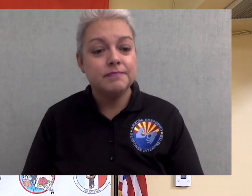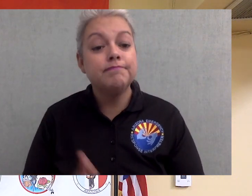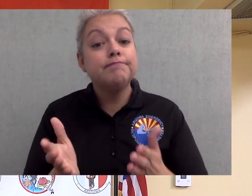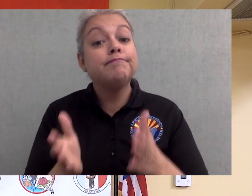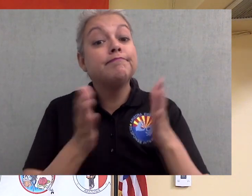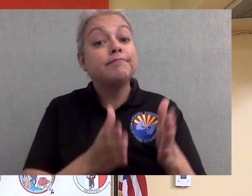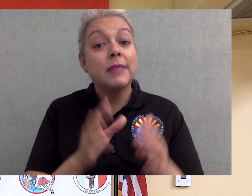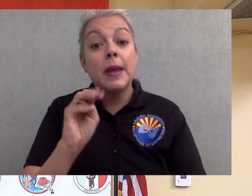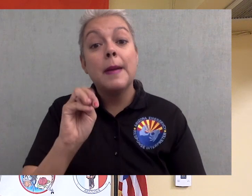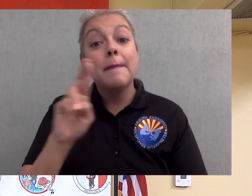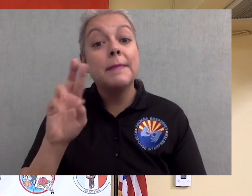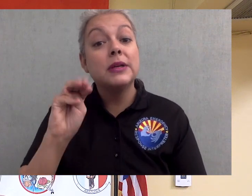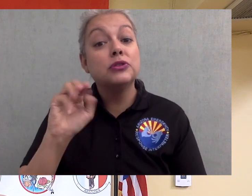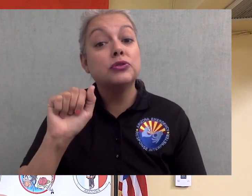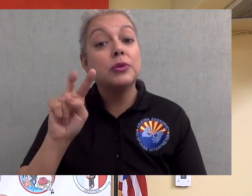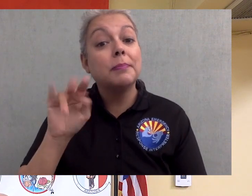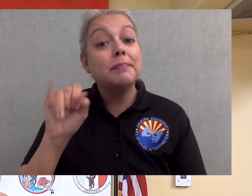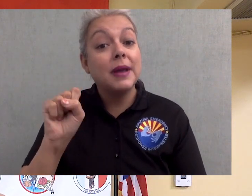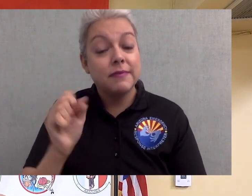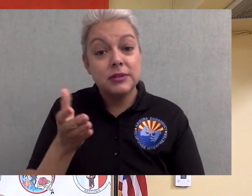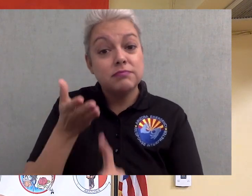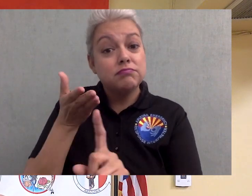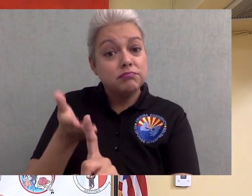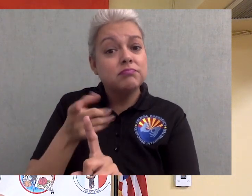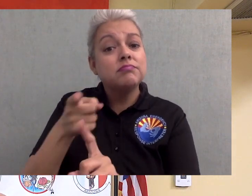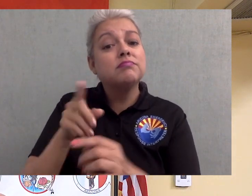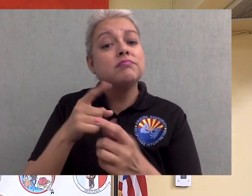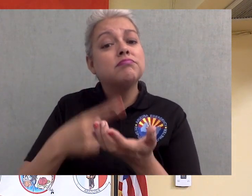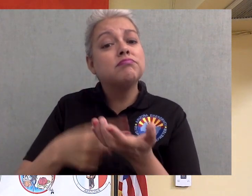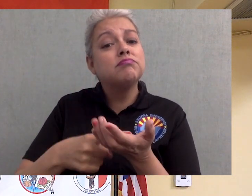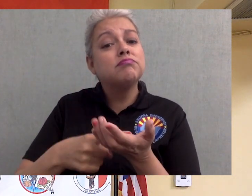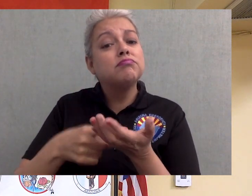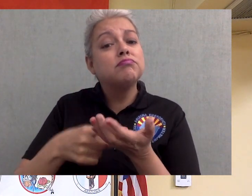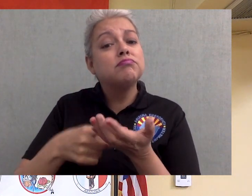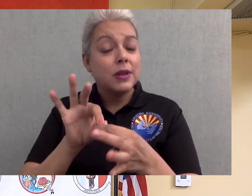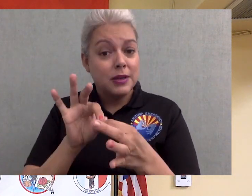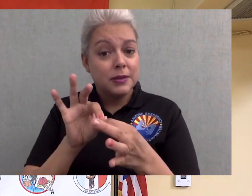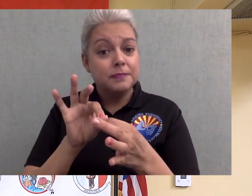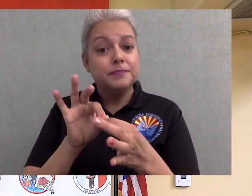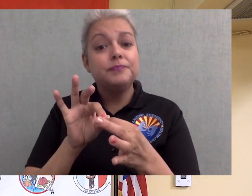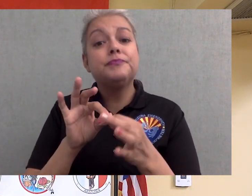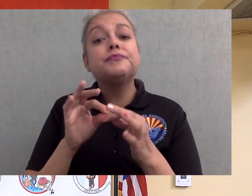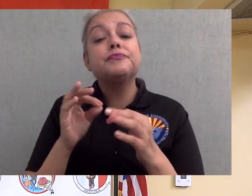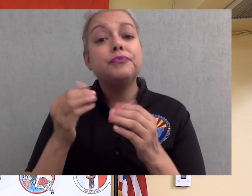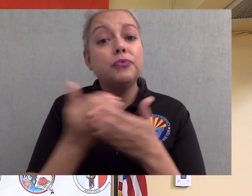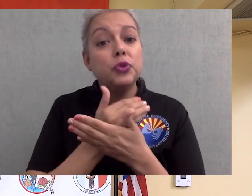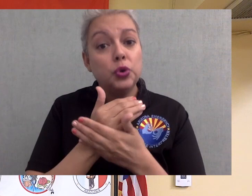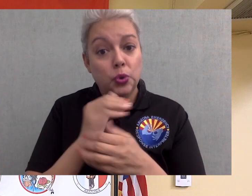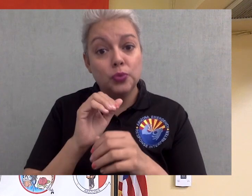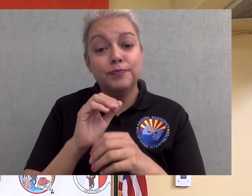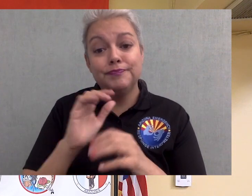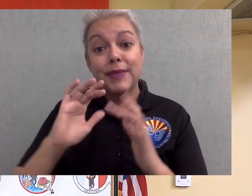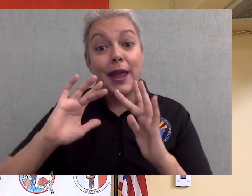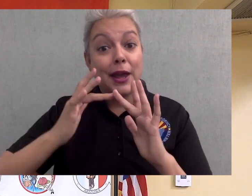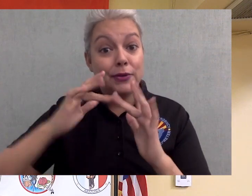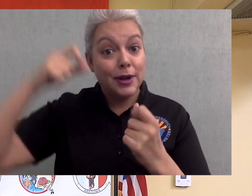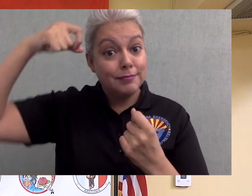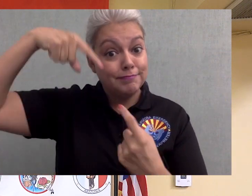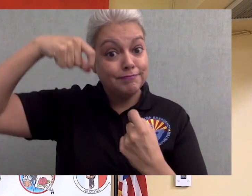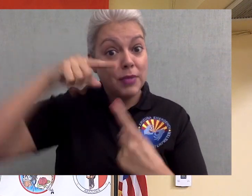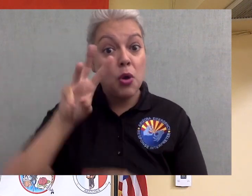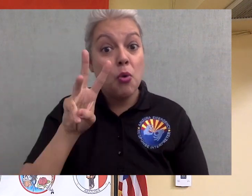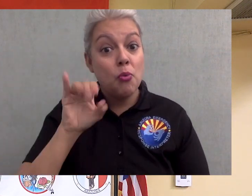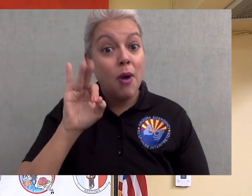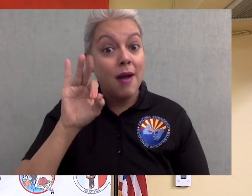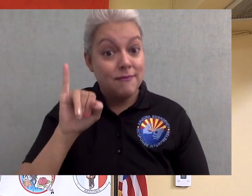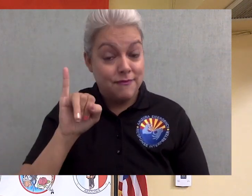Mavis will speak to you about the new tribal Wi-Fi network, a project that he